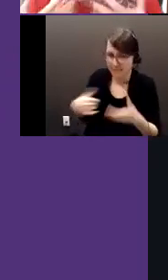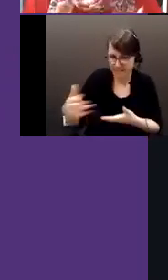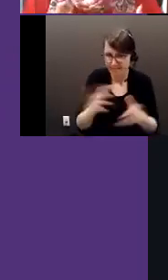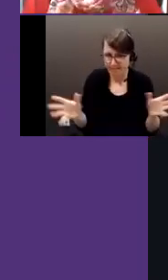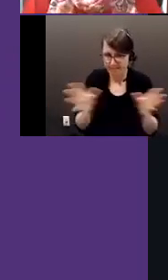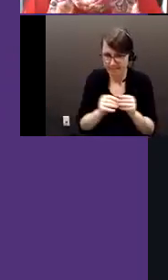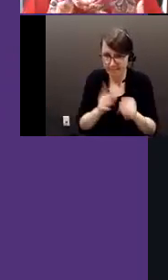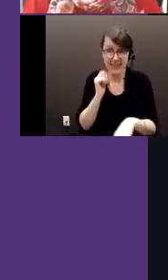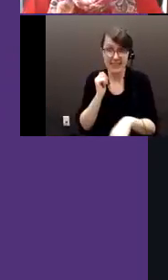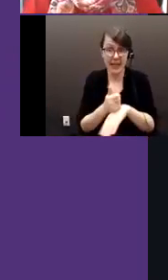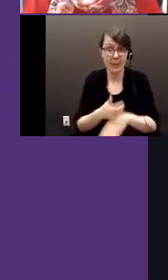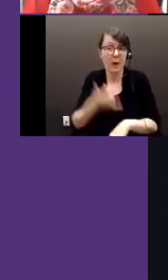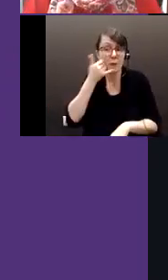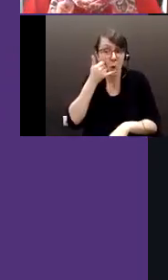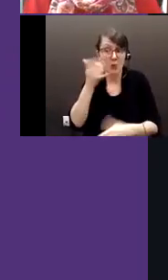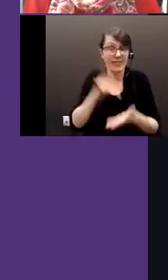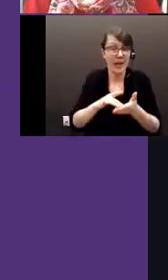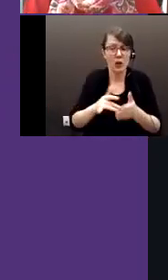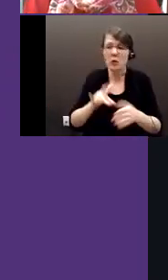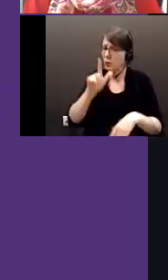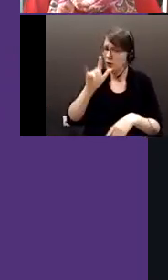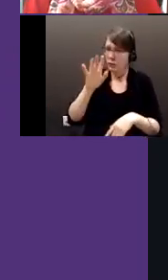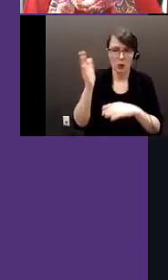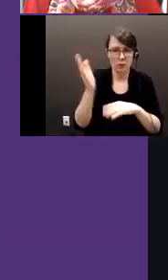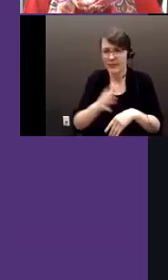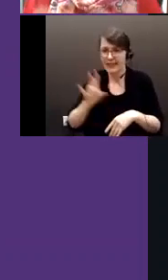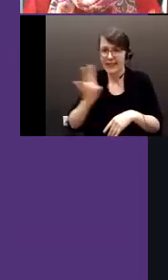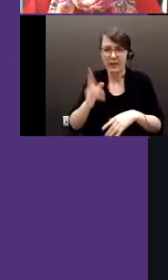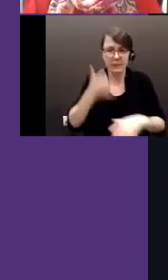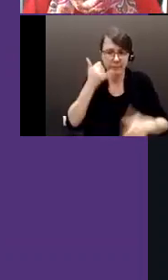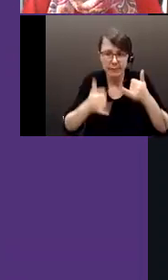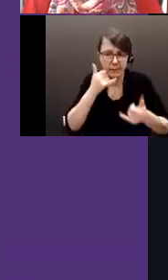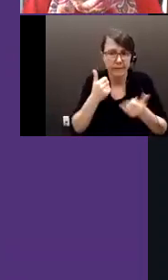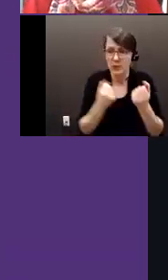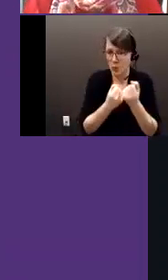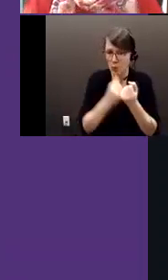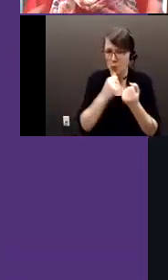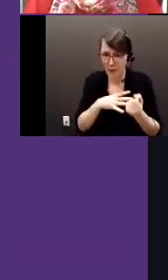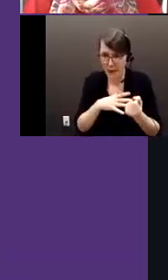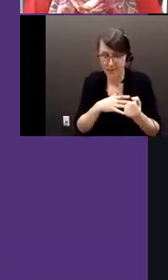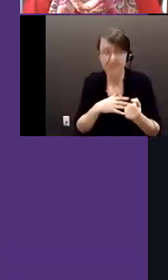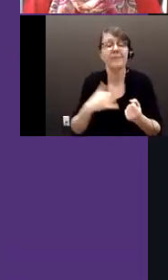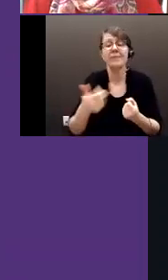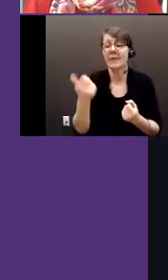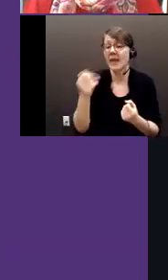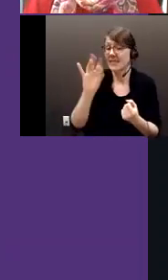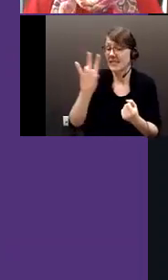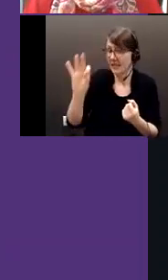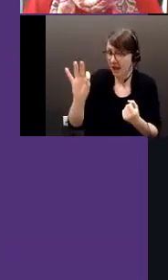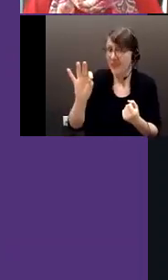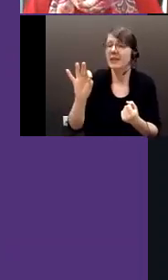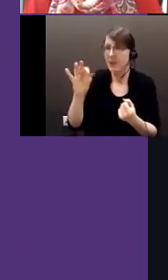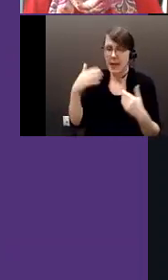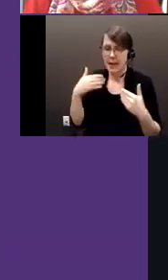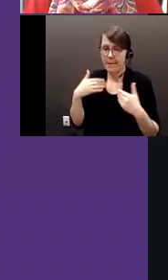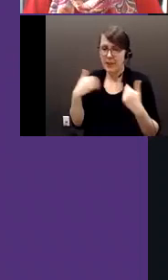And then they applied for core funding. And in 1979, we started to receive core funding from our primary funder, which is the Ministry